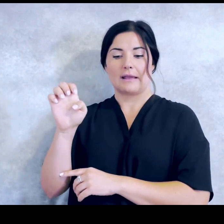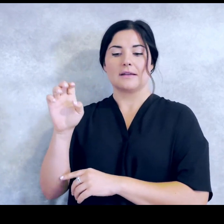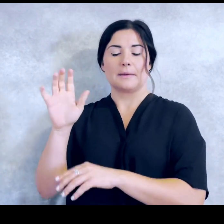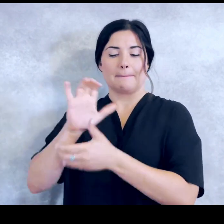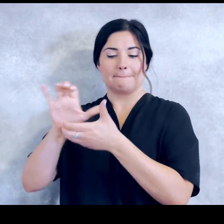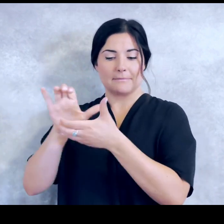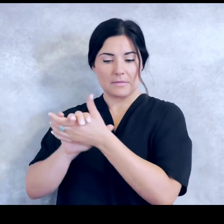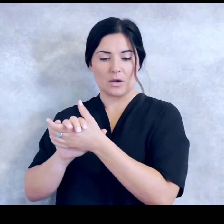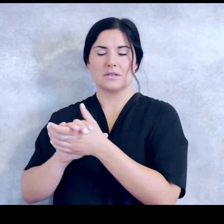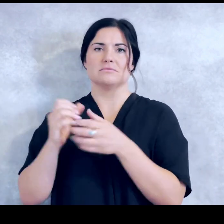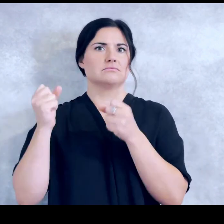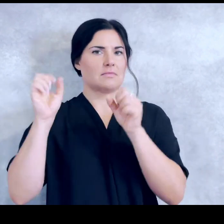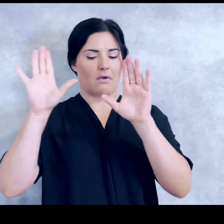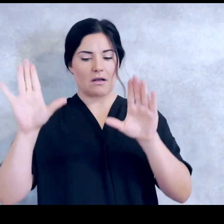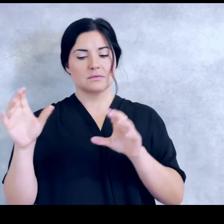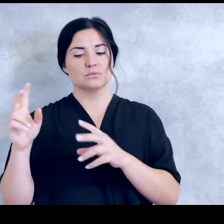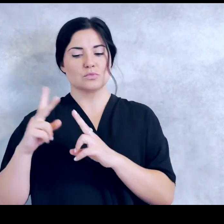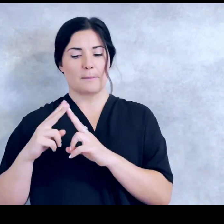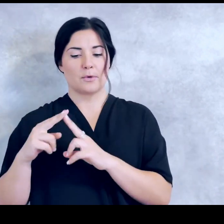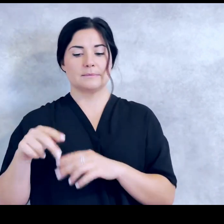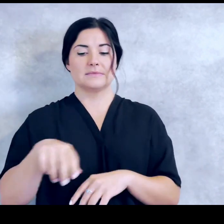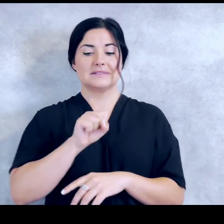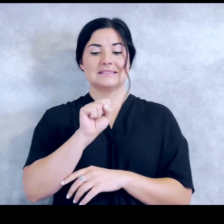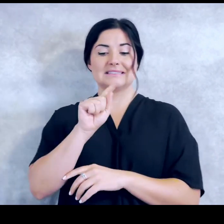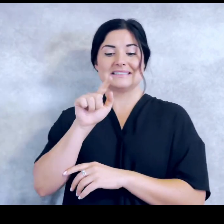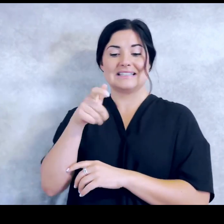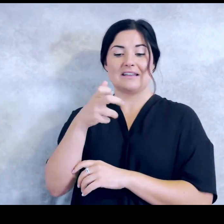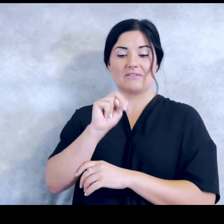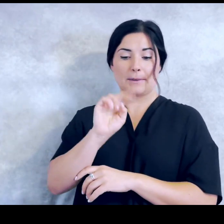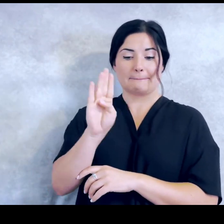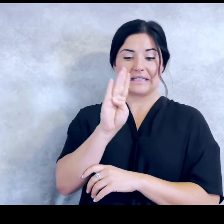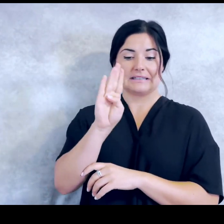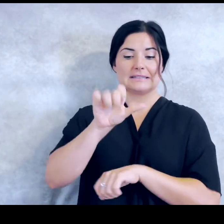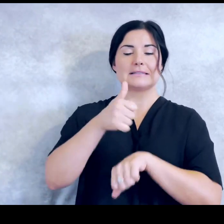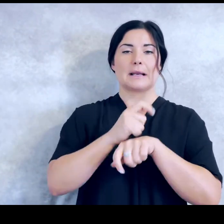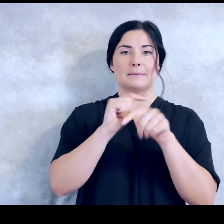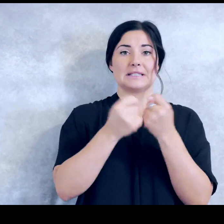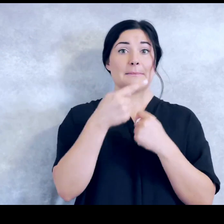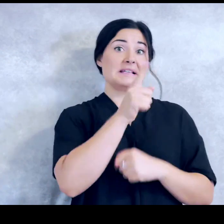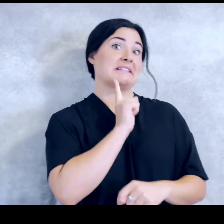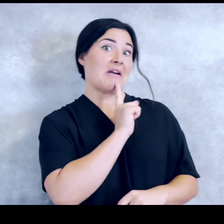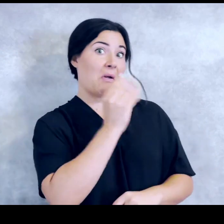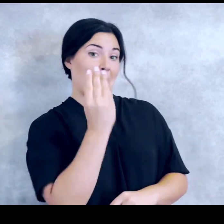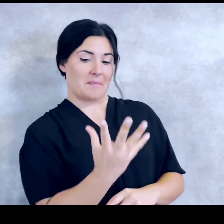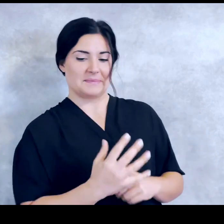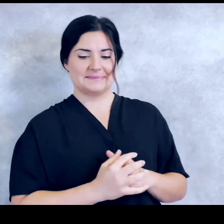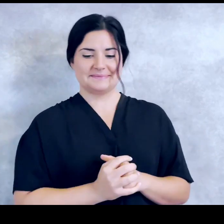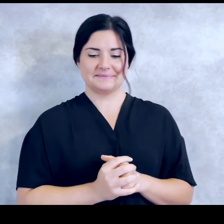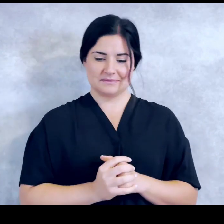couple. From our setup team, Stephen Baudler. He's single, by the way. Come on, somebody.